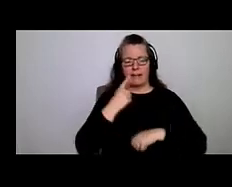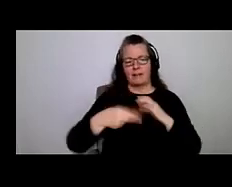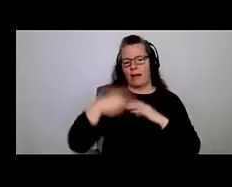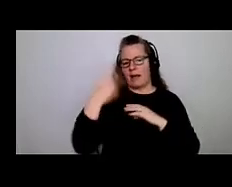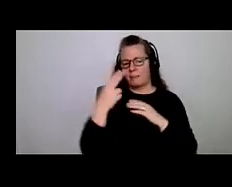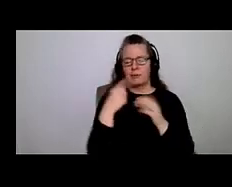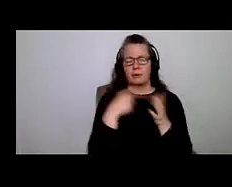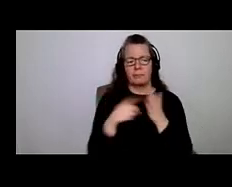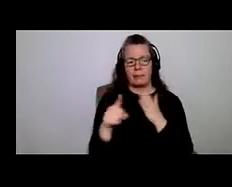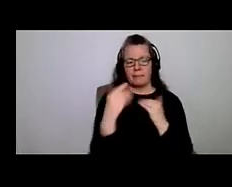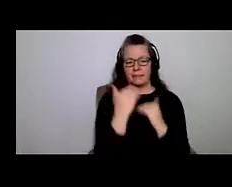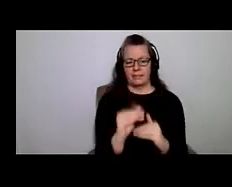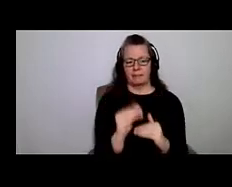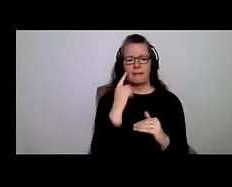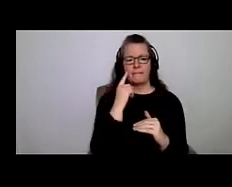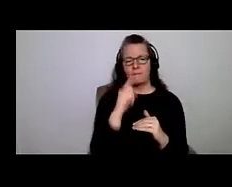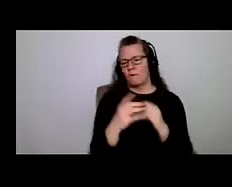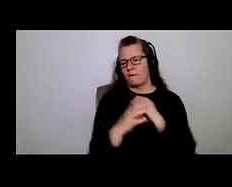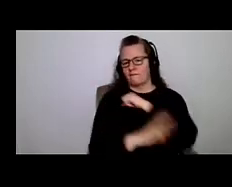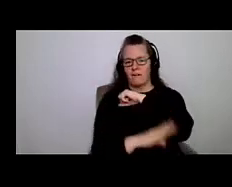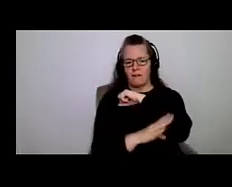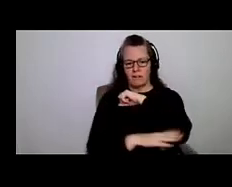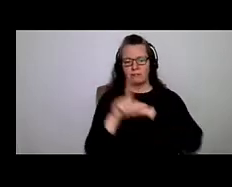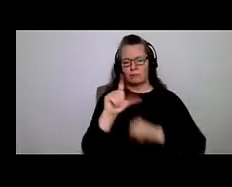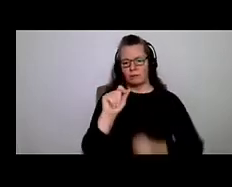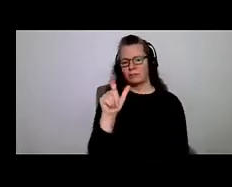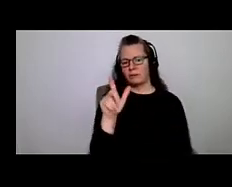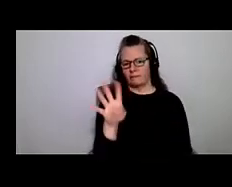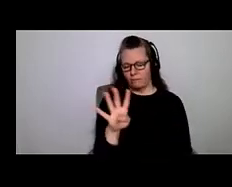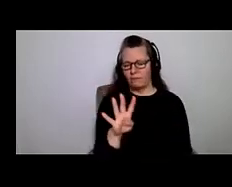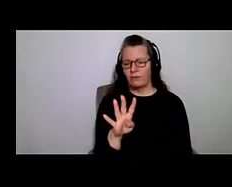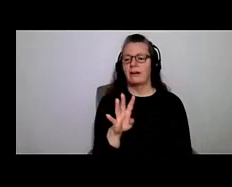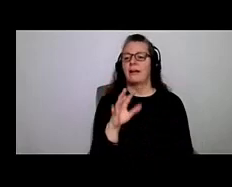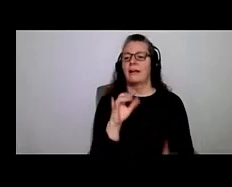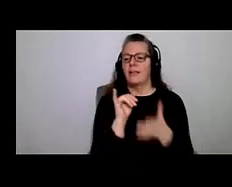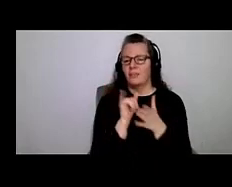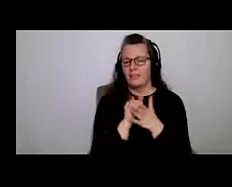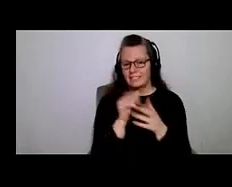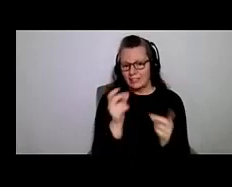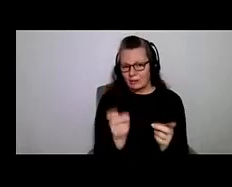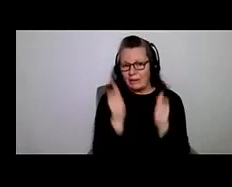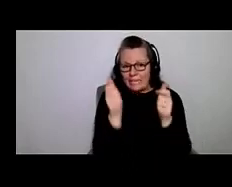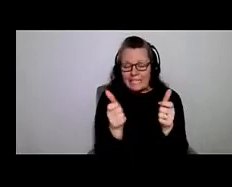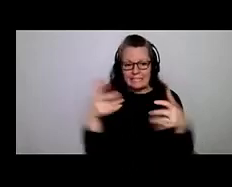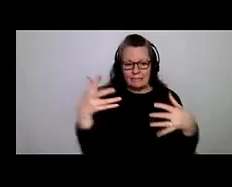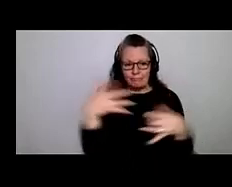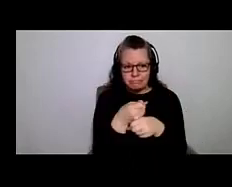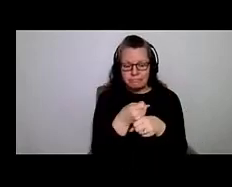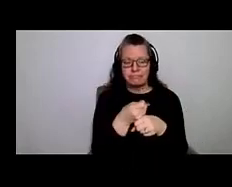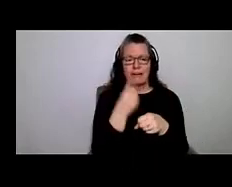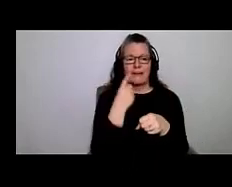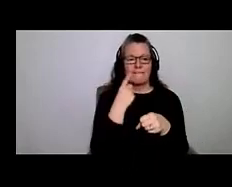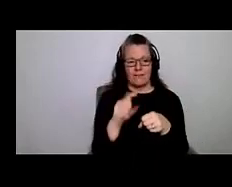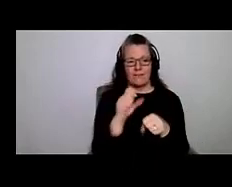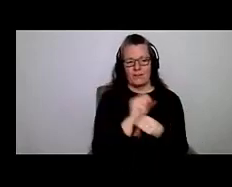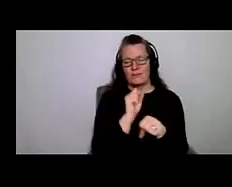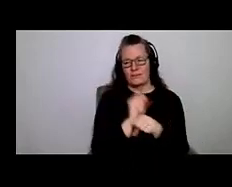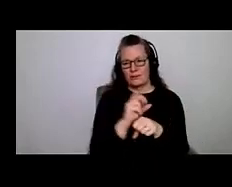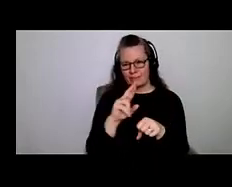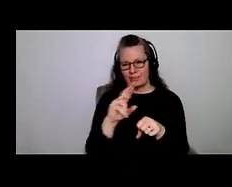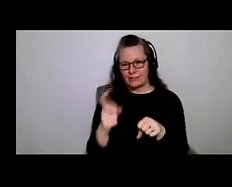in summer or fall of 2024. So that is at the quickest level, the overview of the work of the Prescription